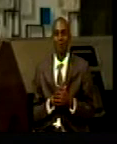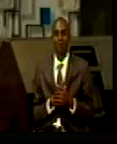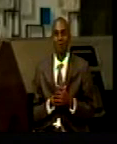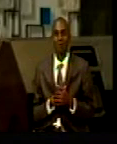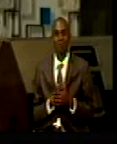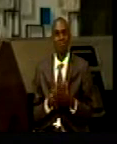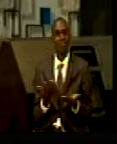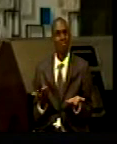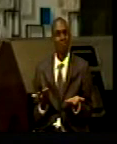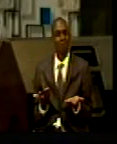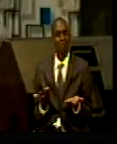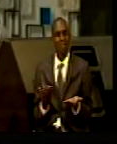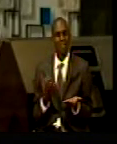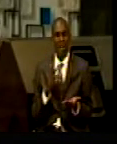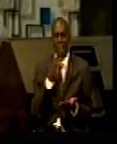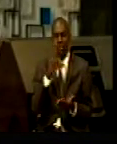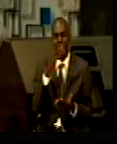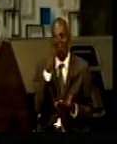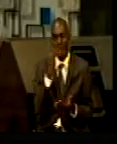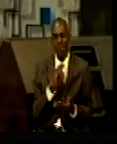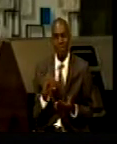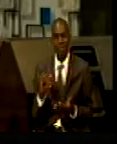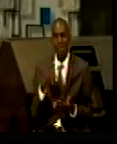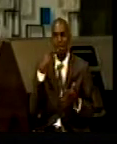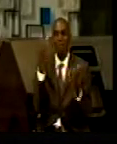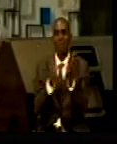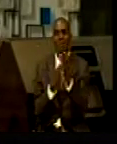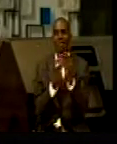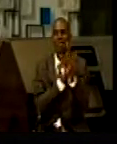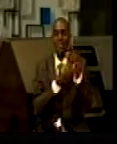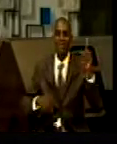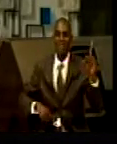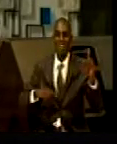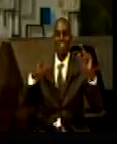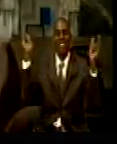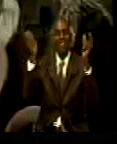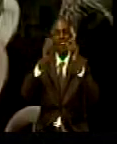Are you there? I said, praise the Lord.